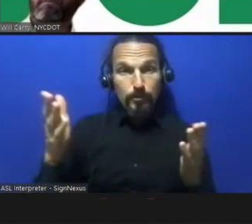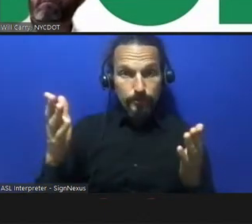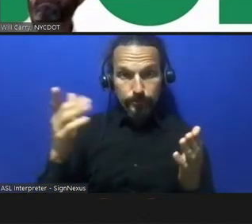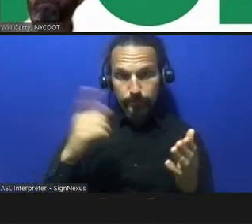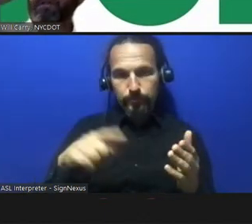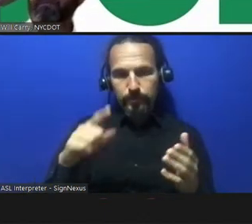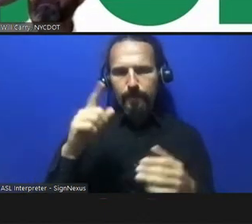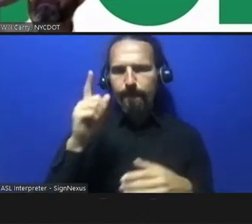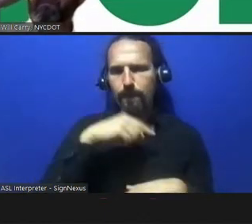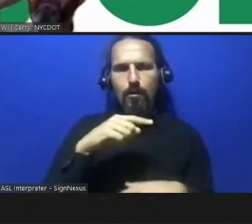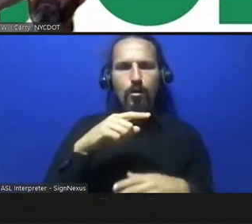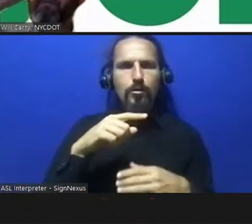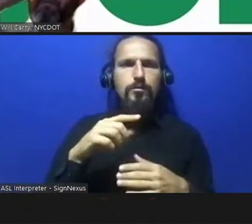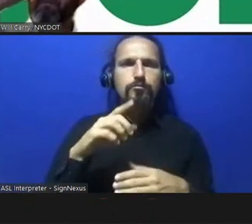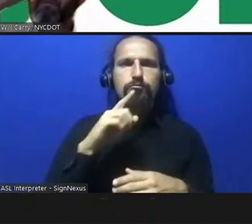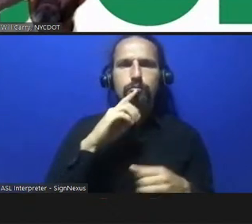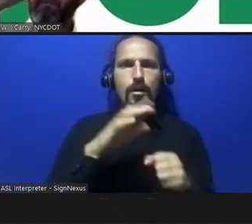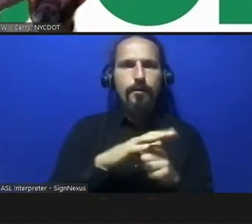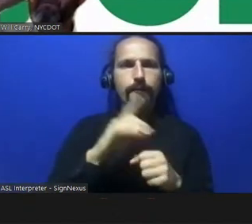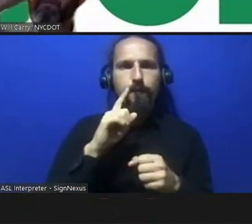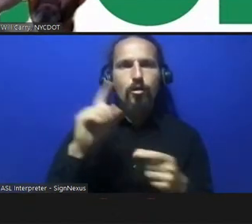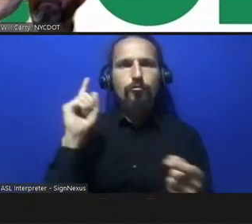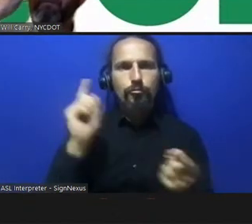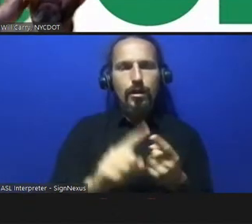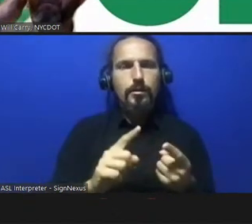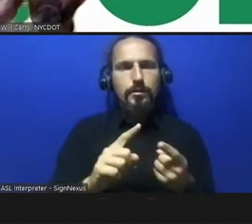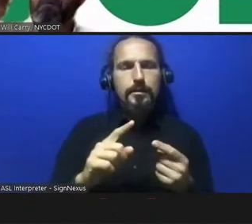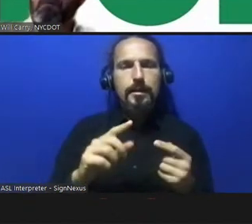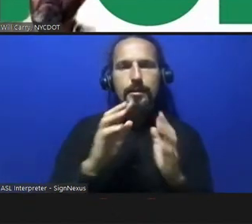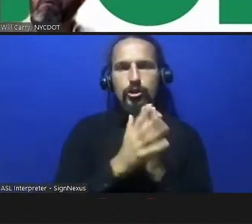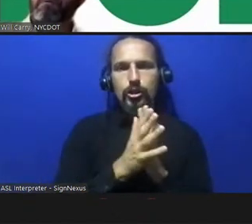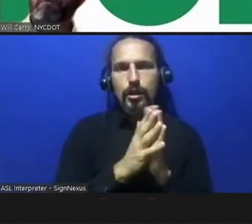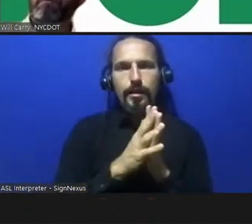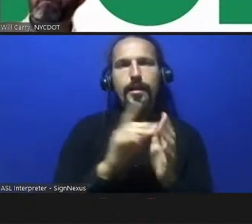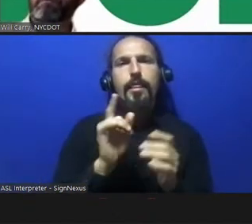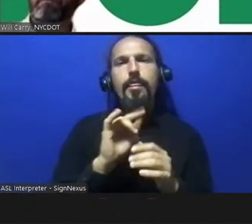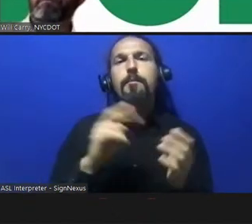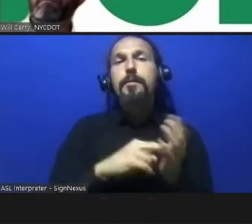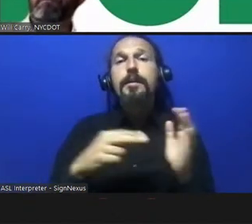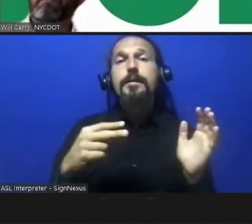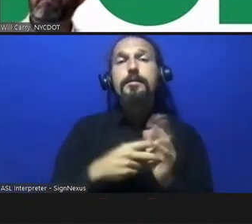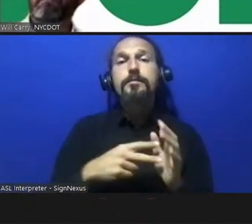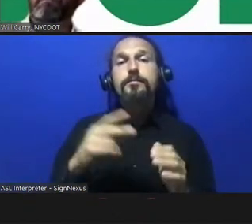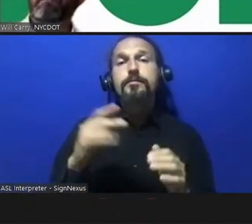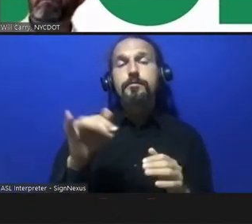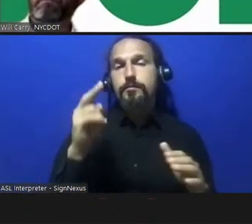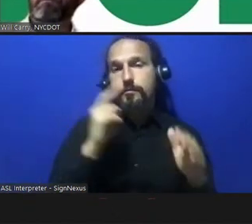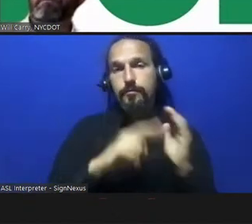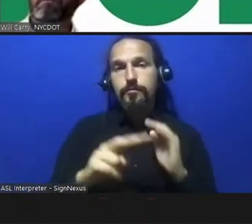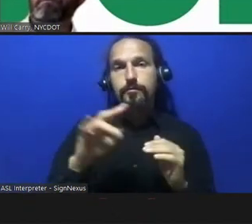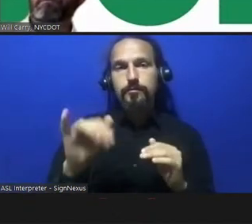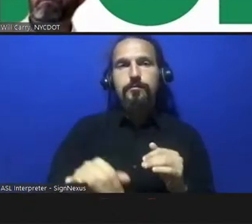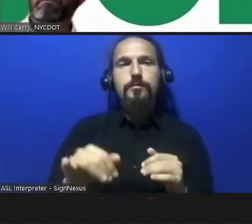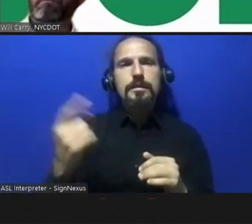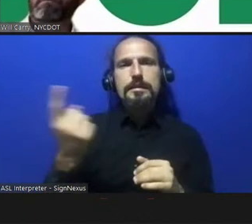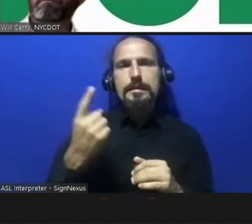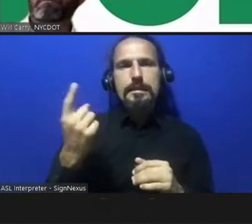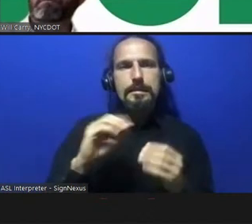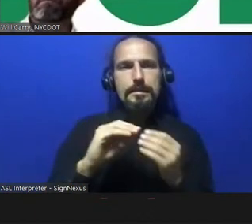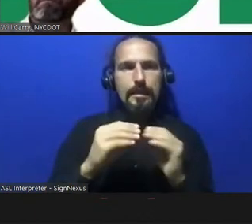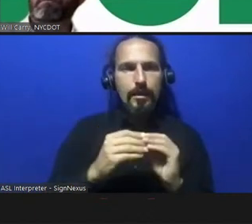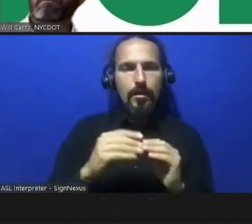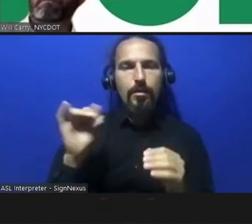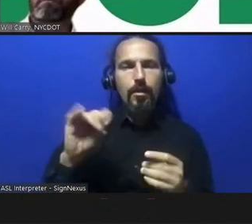false promise of reduced condition of reduced congestion especially given the projected single digit percentage